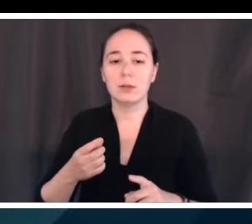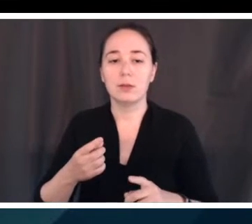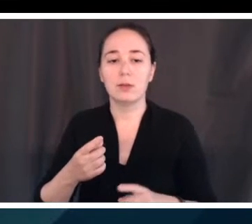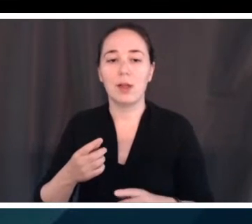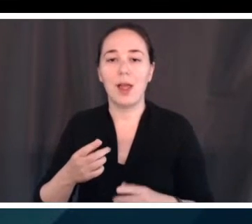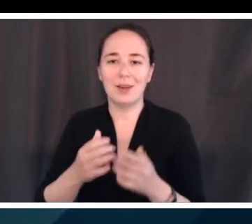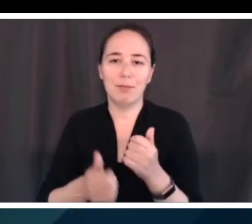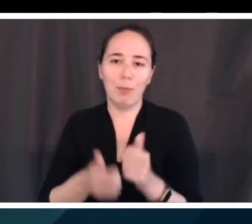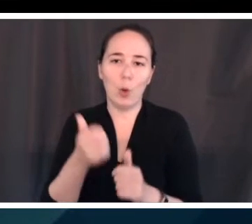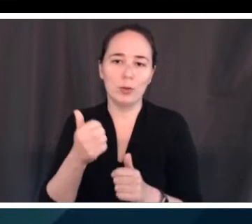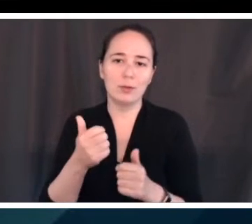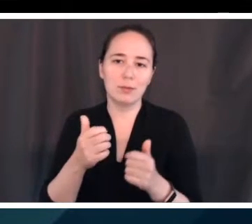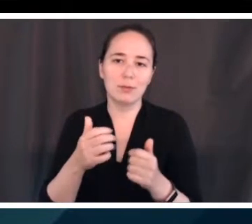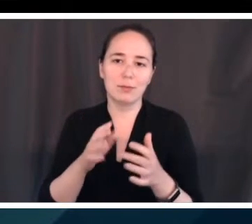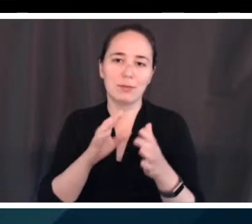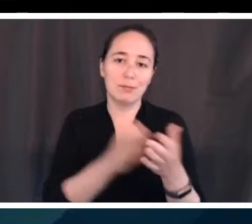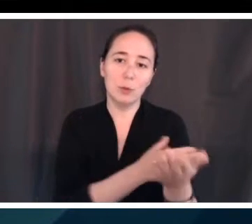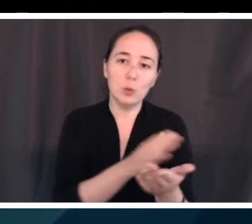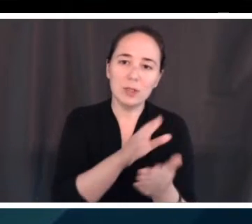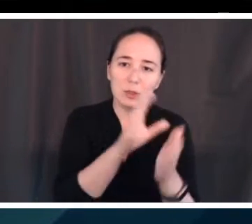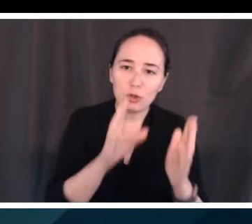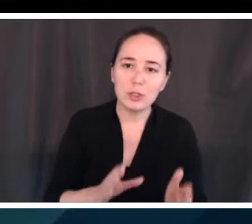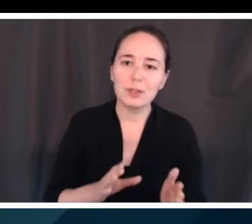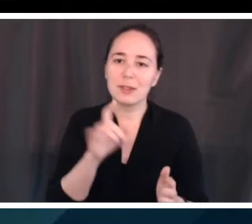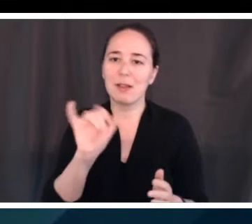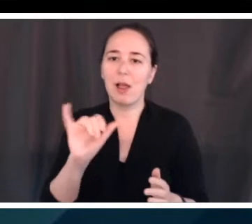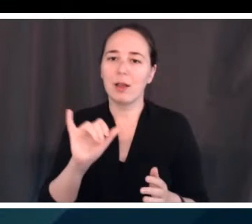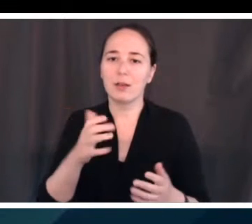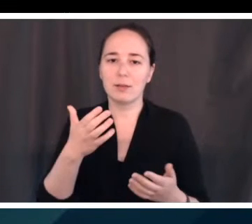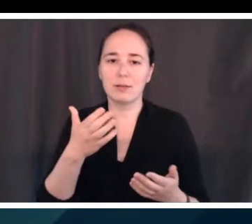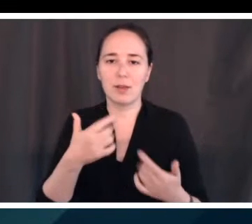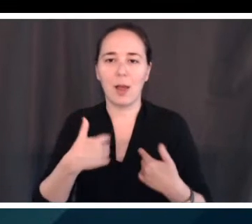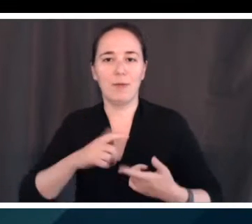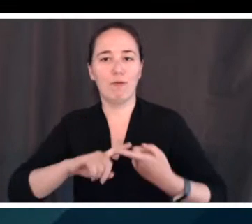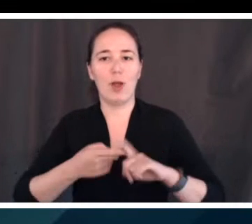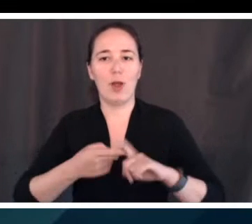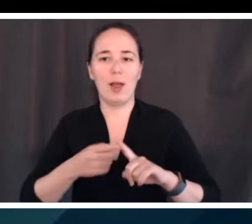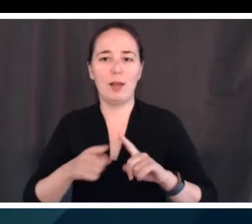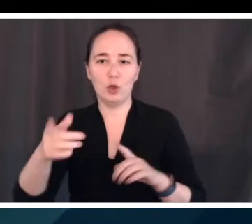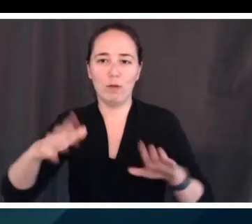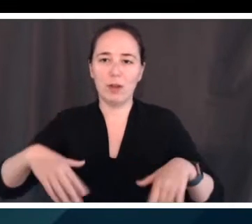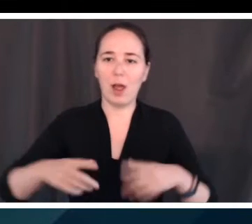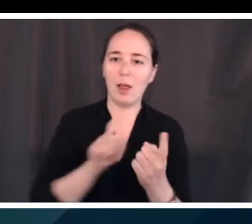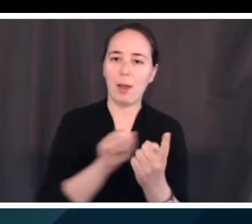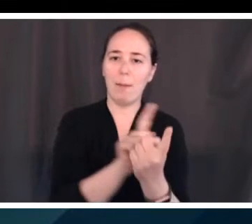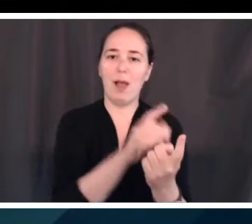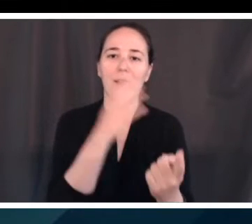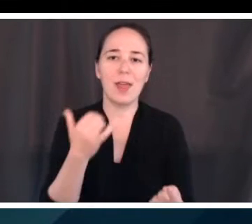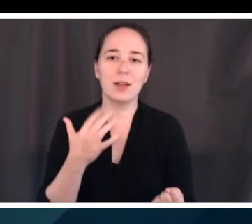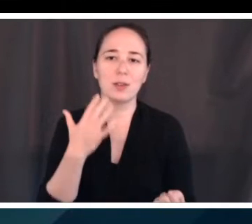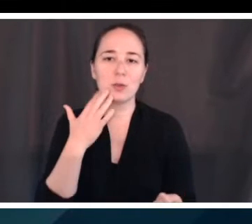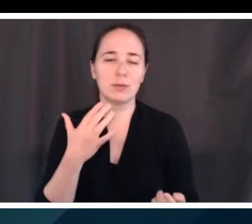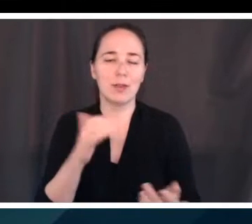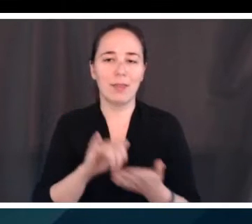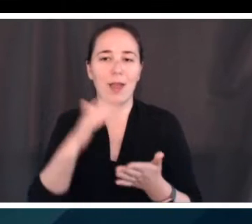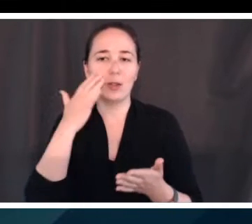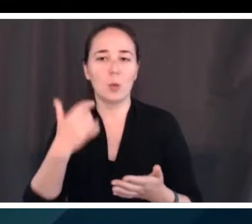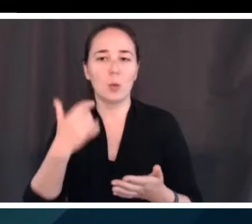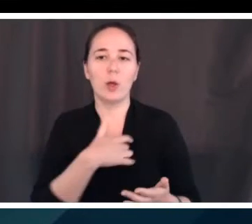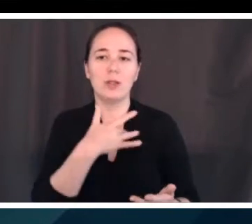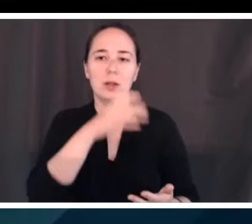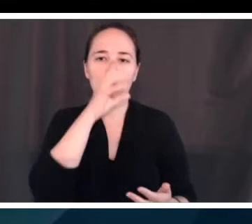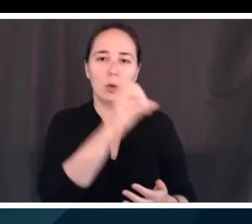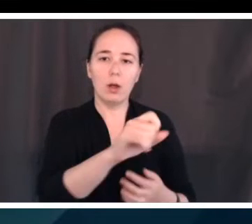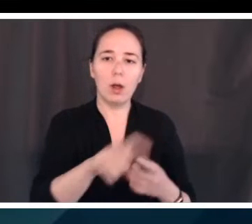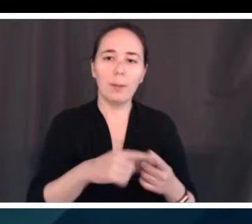a friend that someone hasn't met yet. It's why we get so invested in the lives of celebrities. It's because